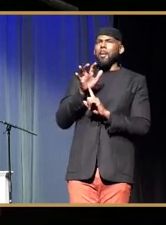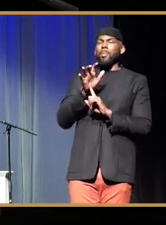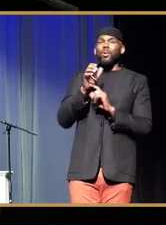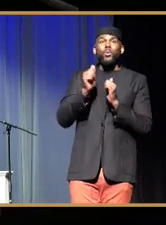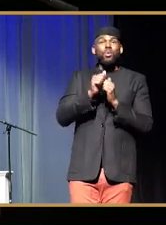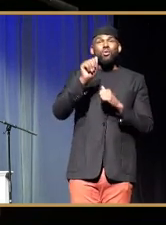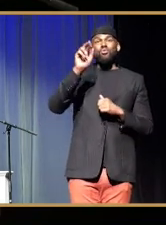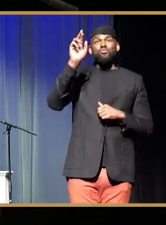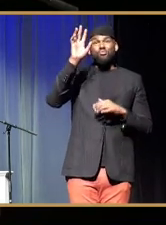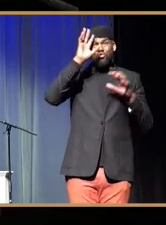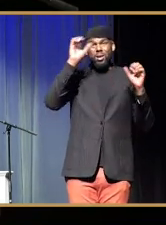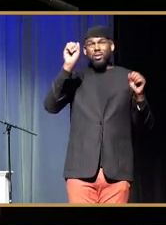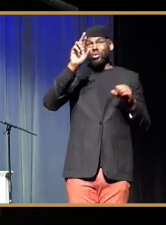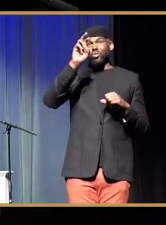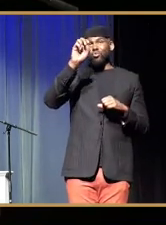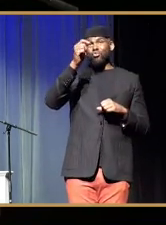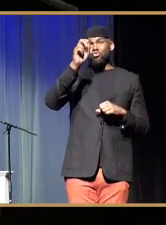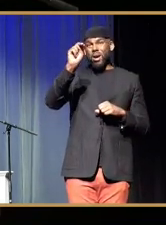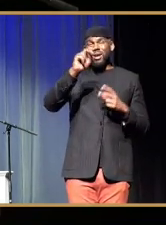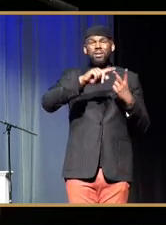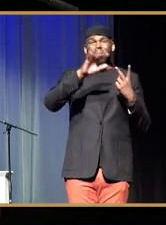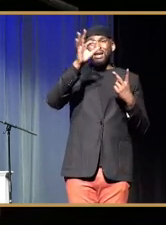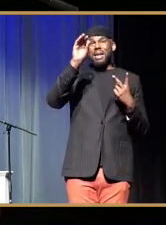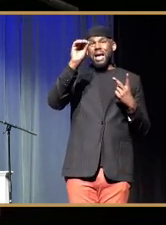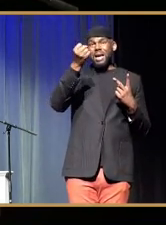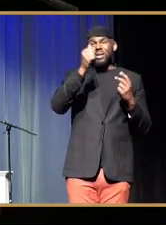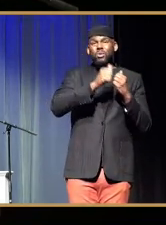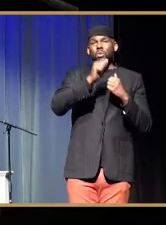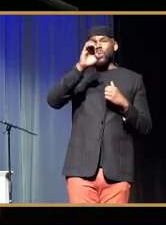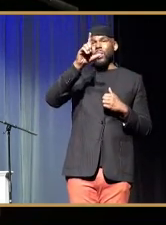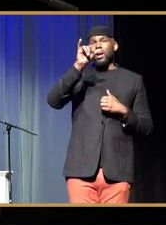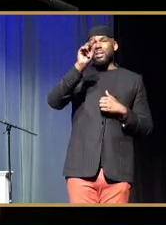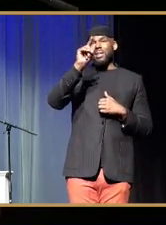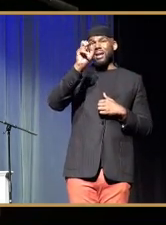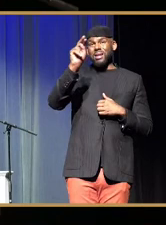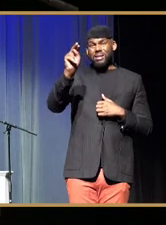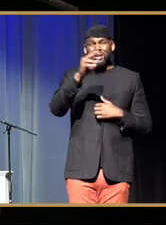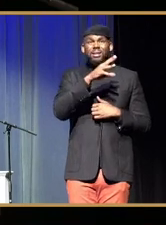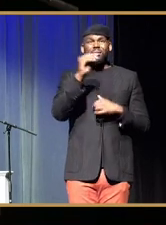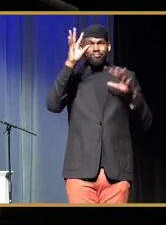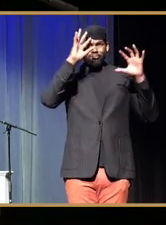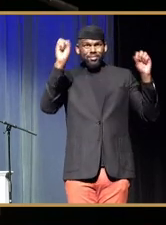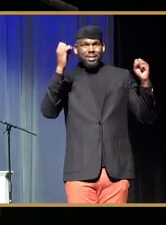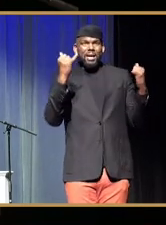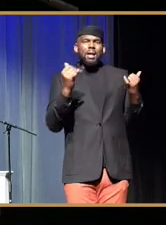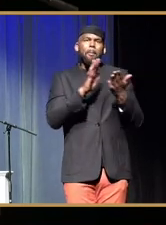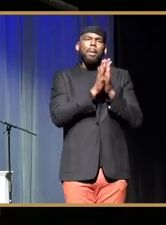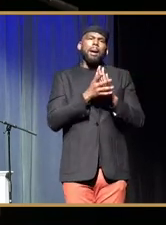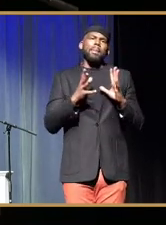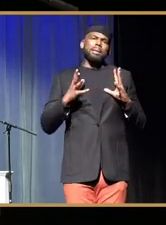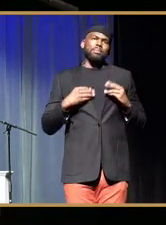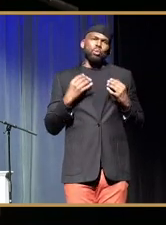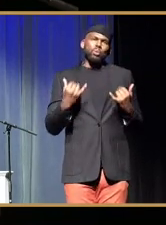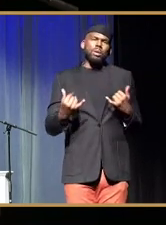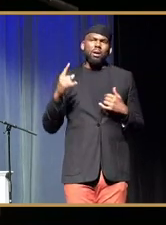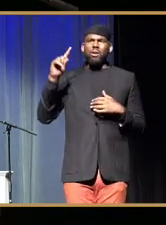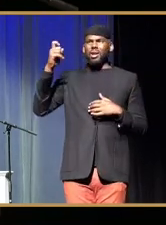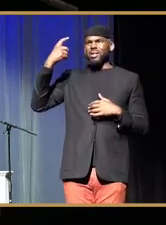Reagan, in the 90s with Clinton, and has become acceptable today, where the role of government